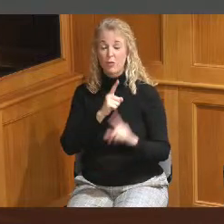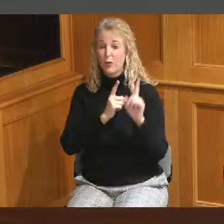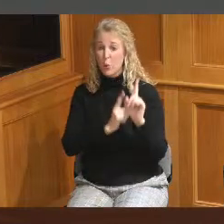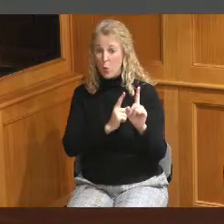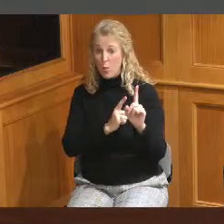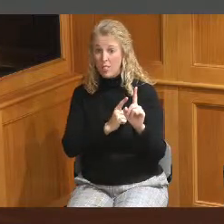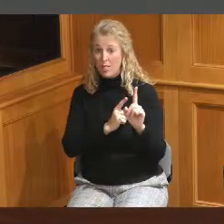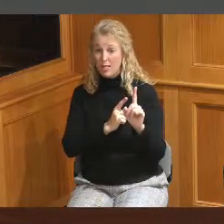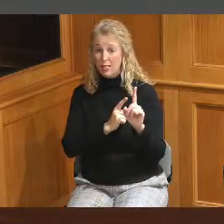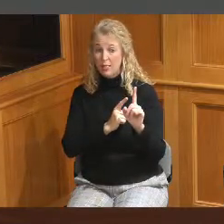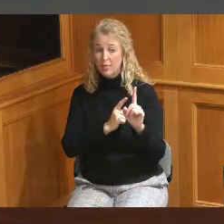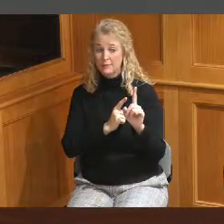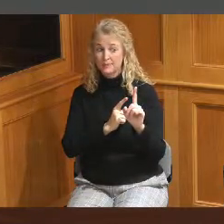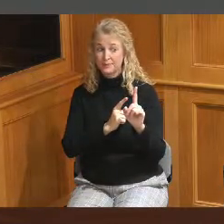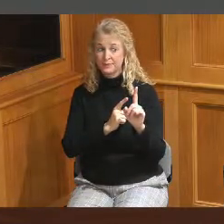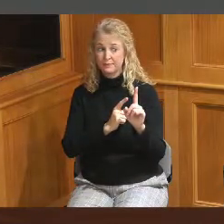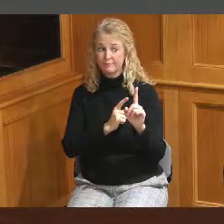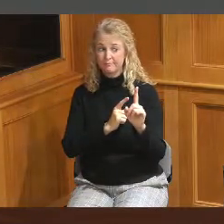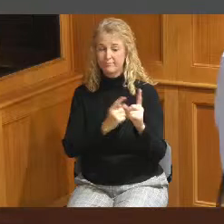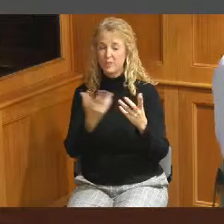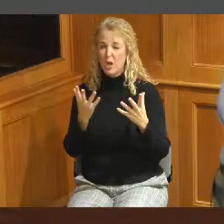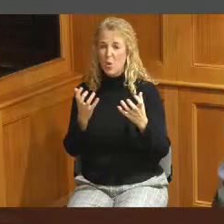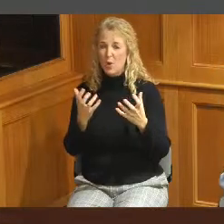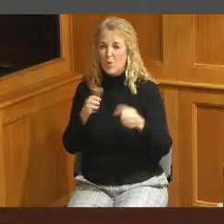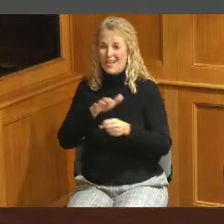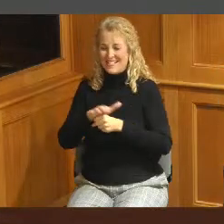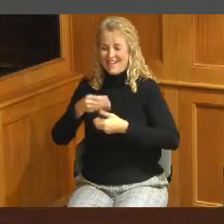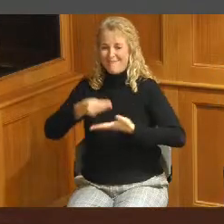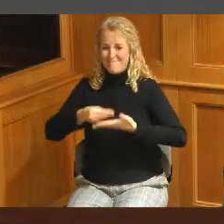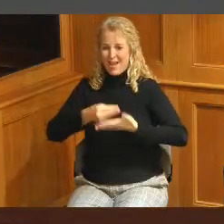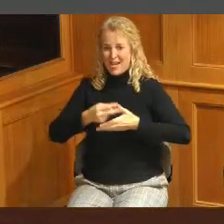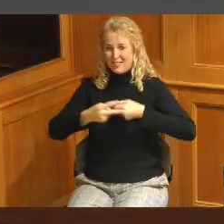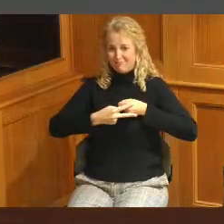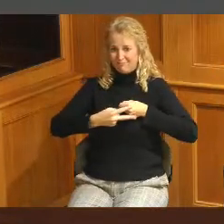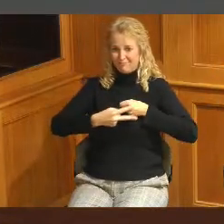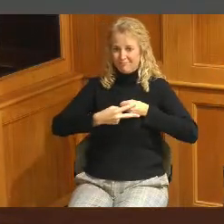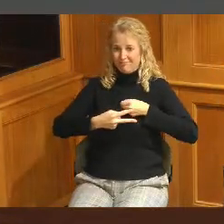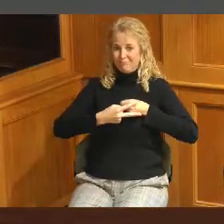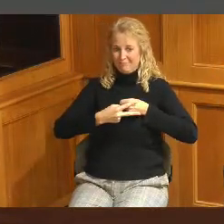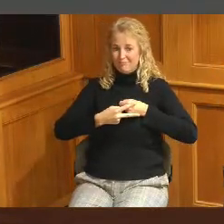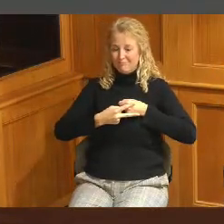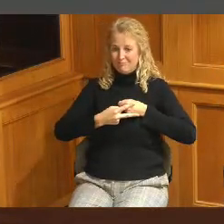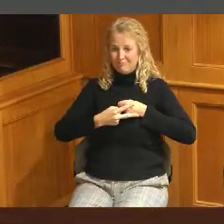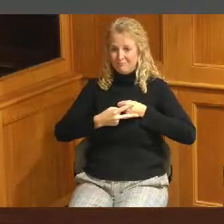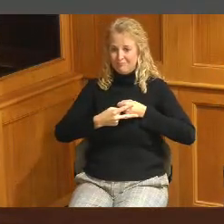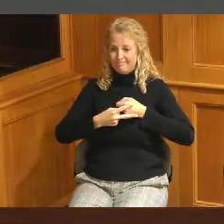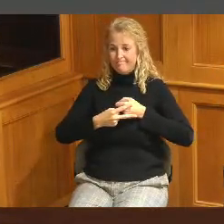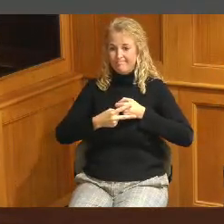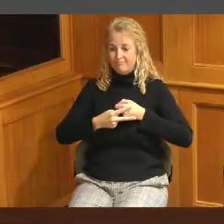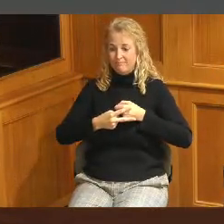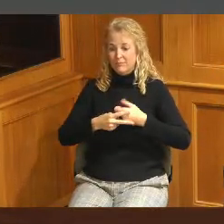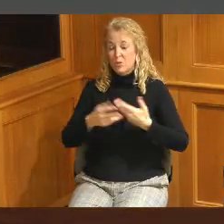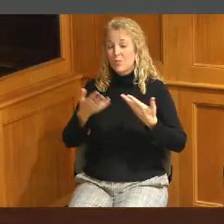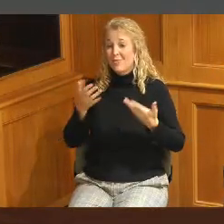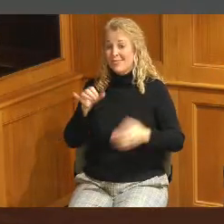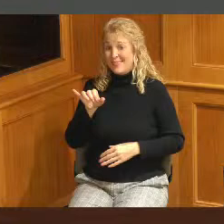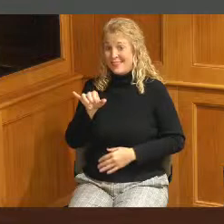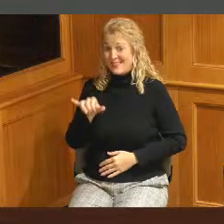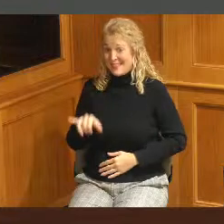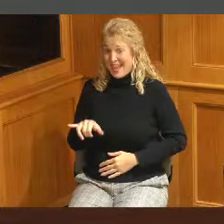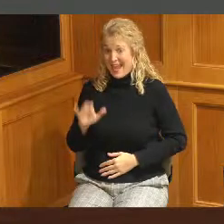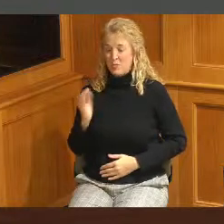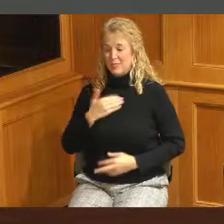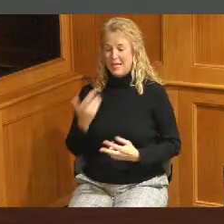keep a reserve balance of a certain level. And that was the basis for the